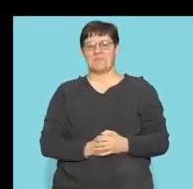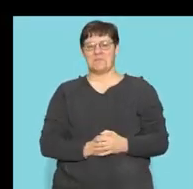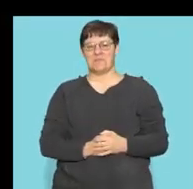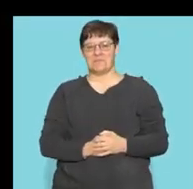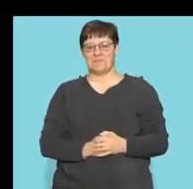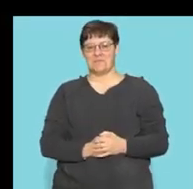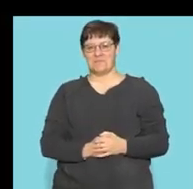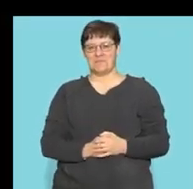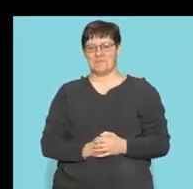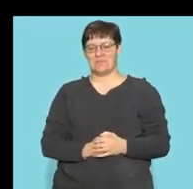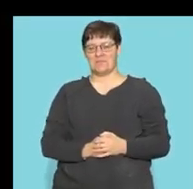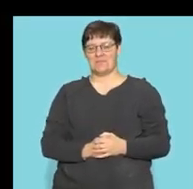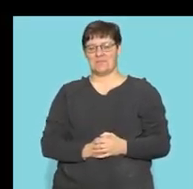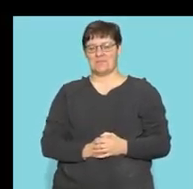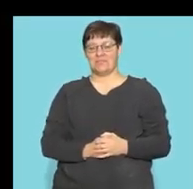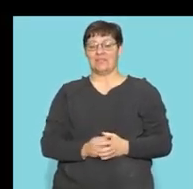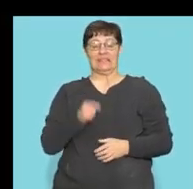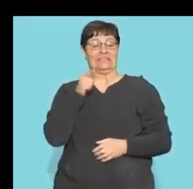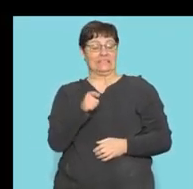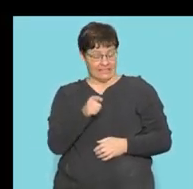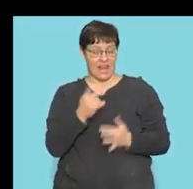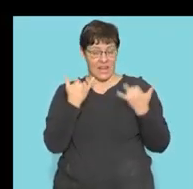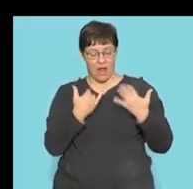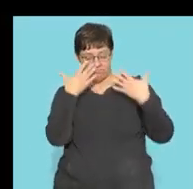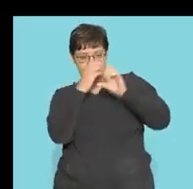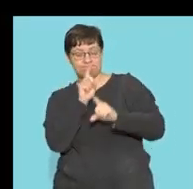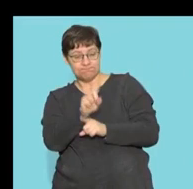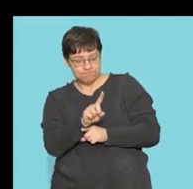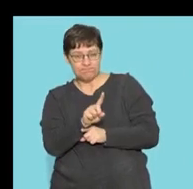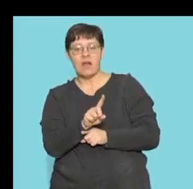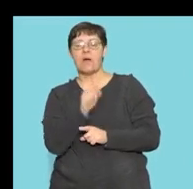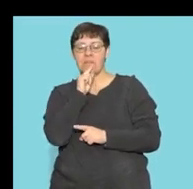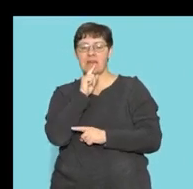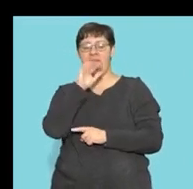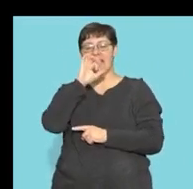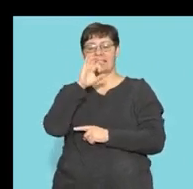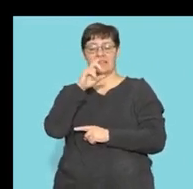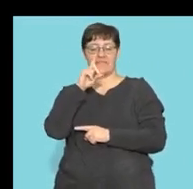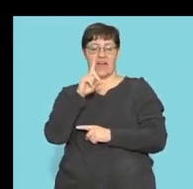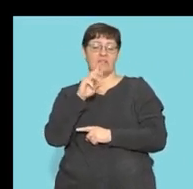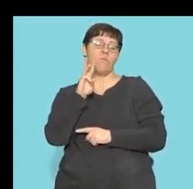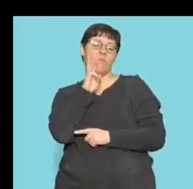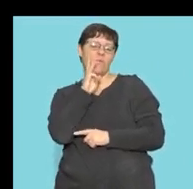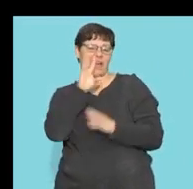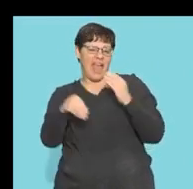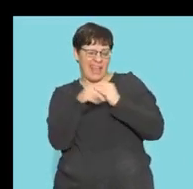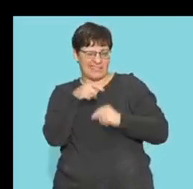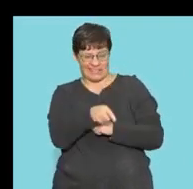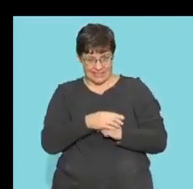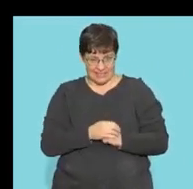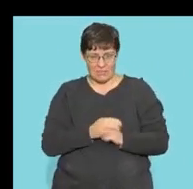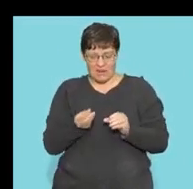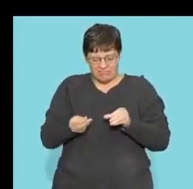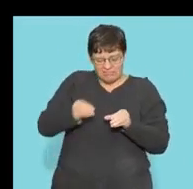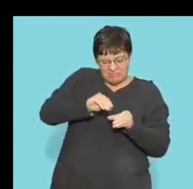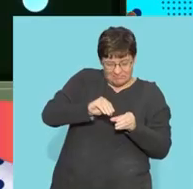example. In this case, we're going to do the electrolysis of acidified water. That's just water with a little bit of